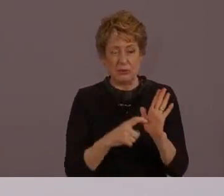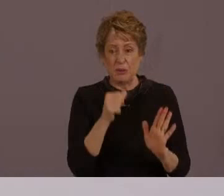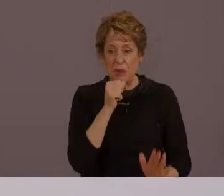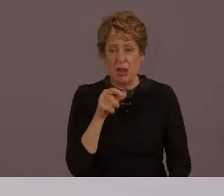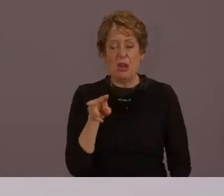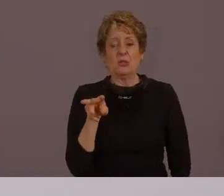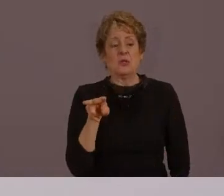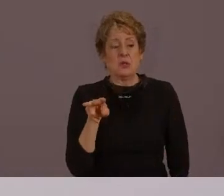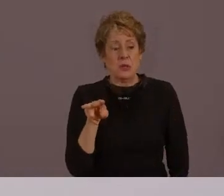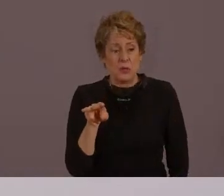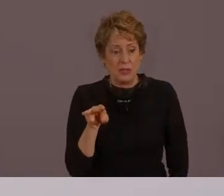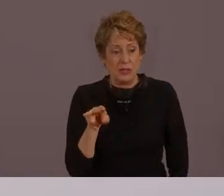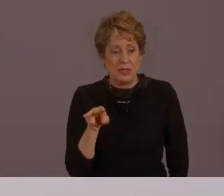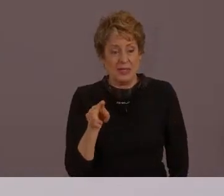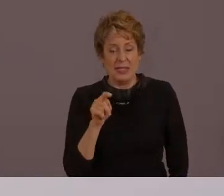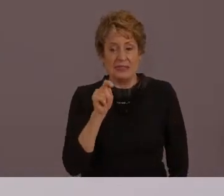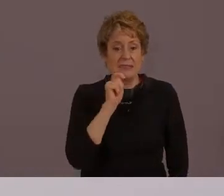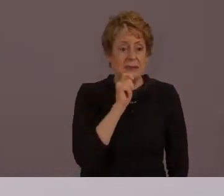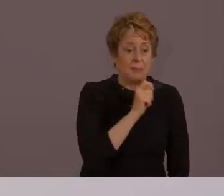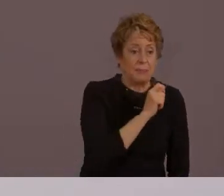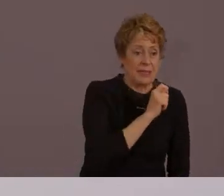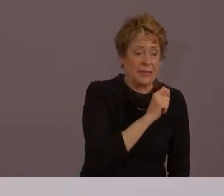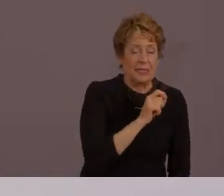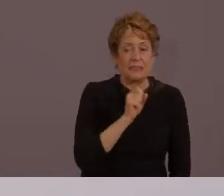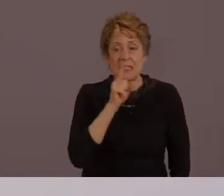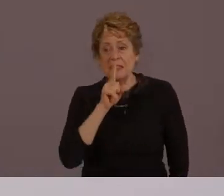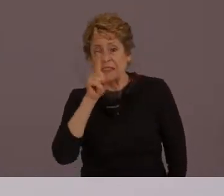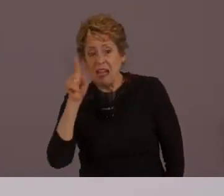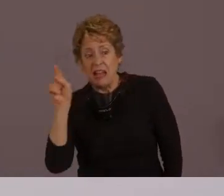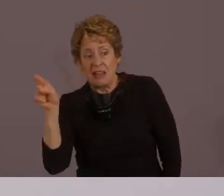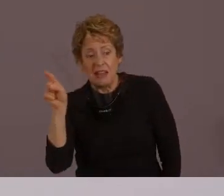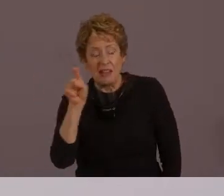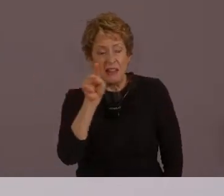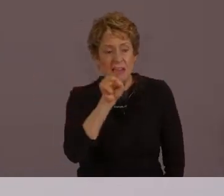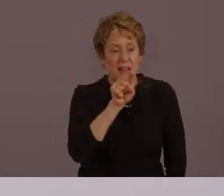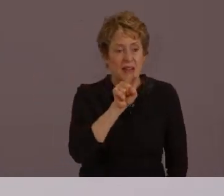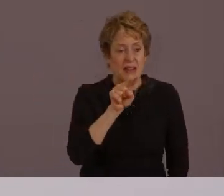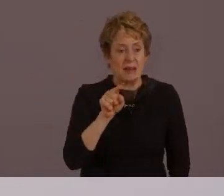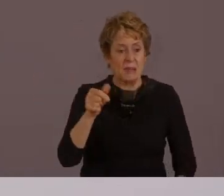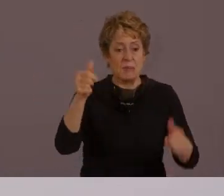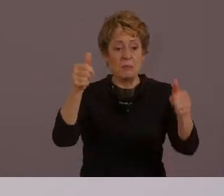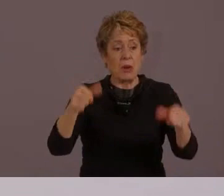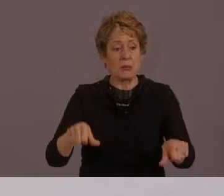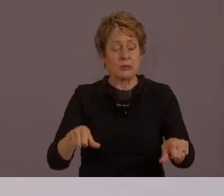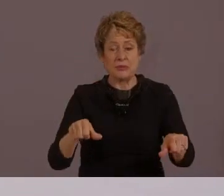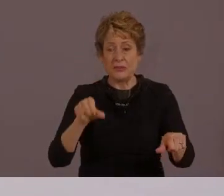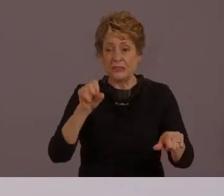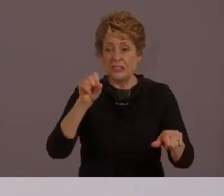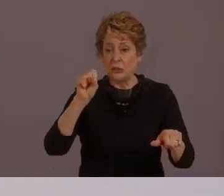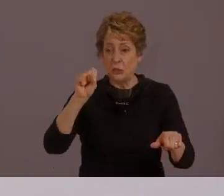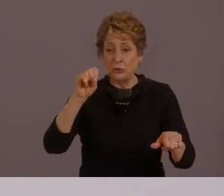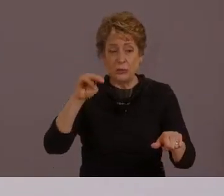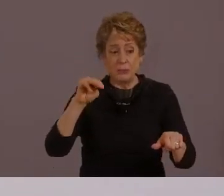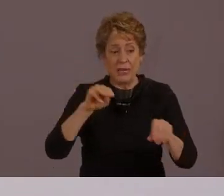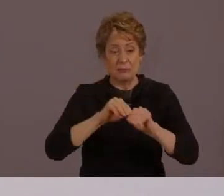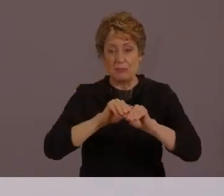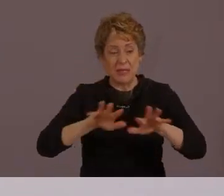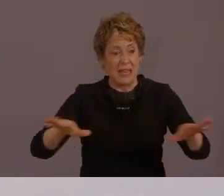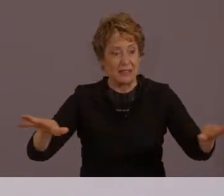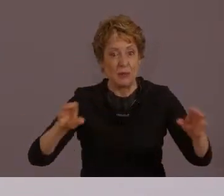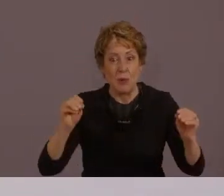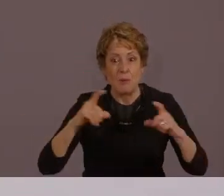one bar posted on their social media, no masks, no social distancing, full capacity,